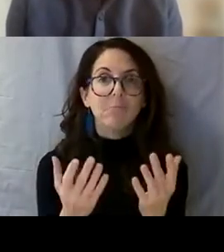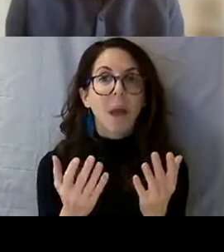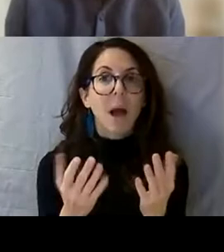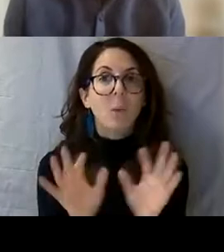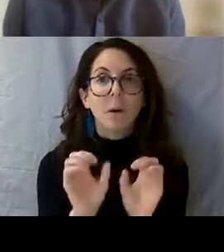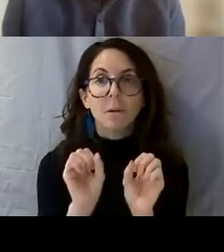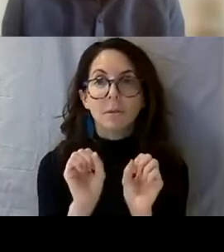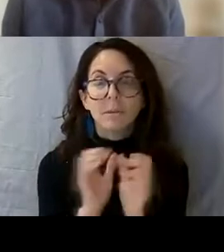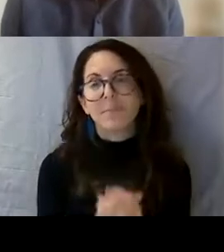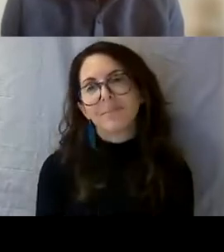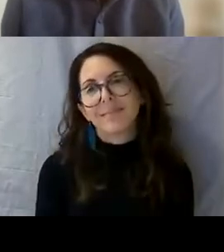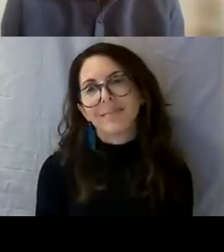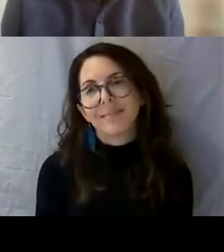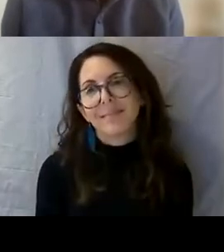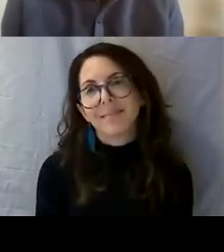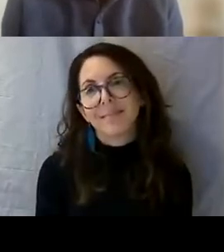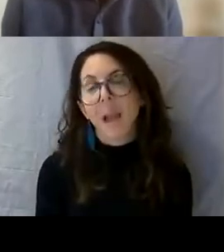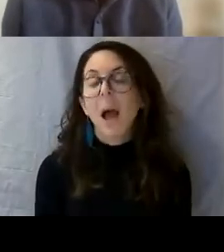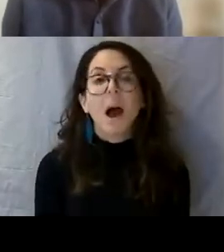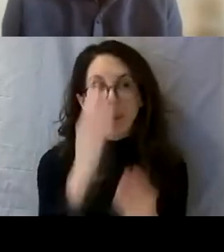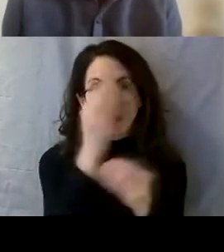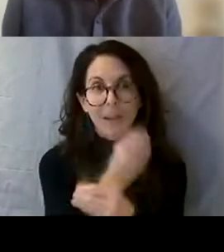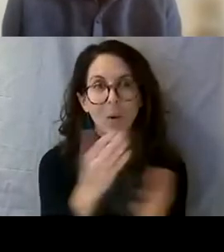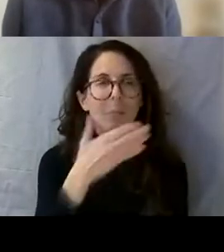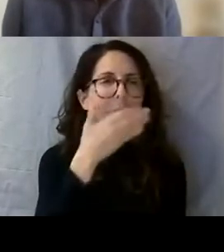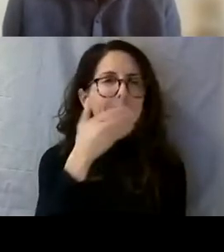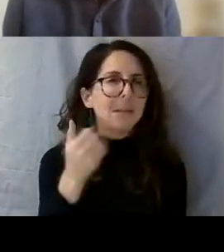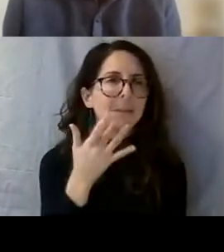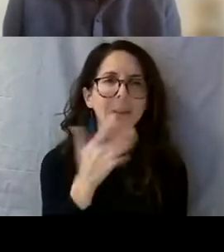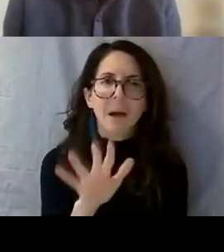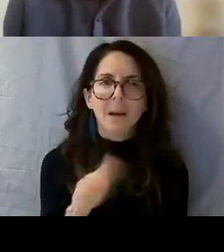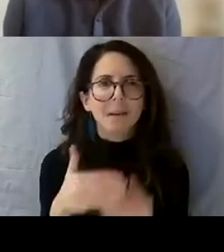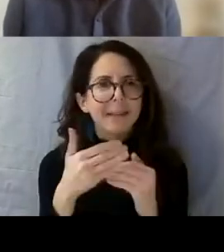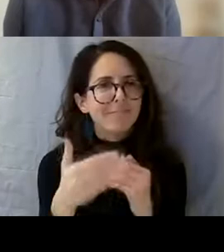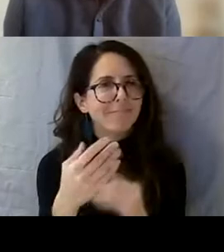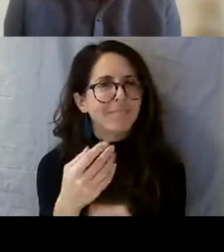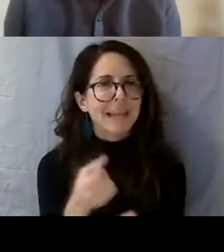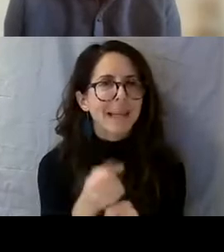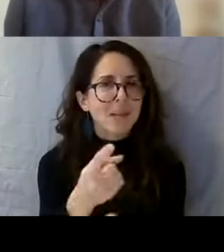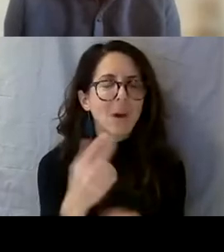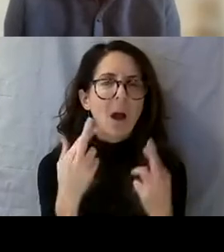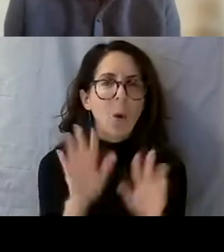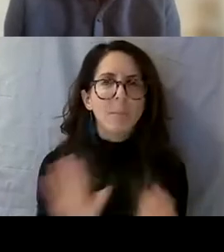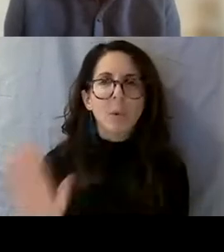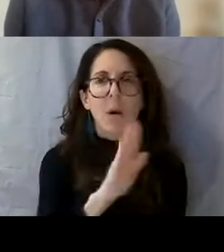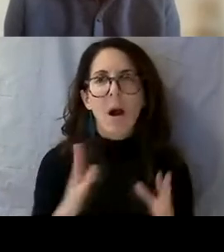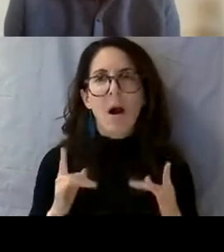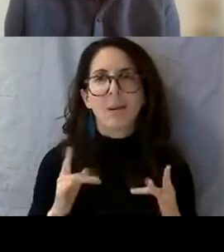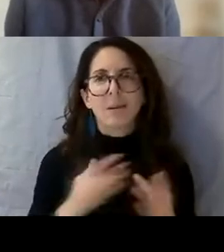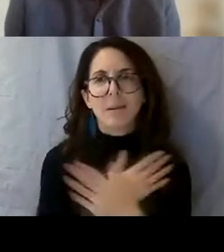say, best of luck to everybody in the new year. I really hope your holidays are relaxing